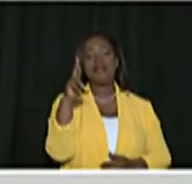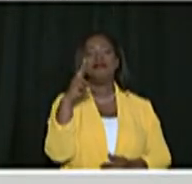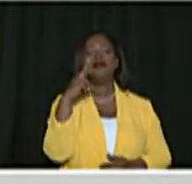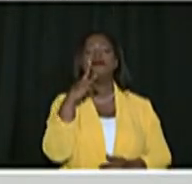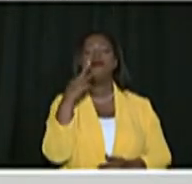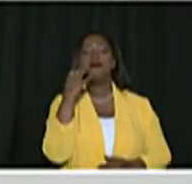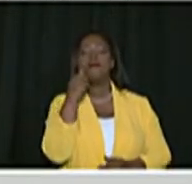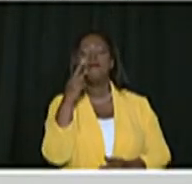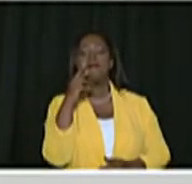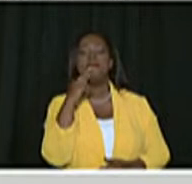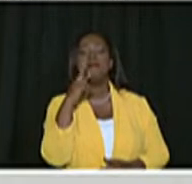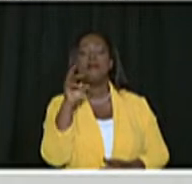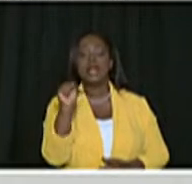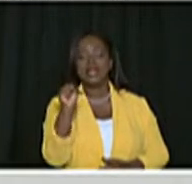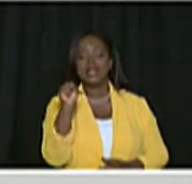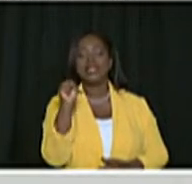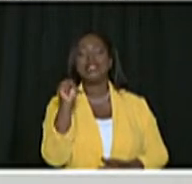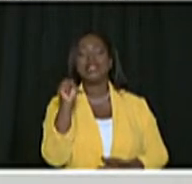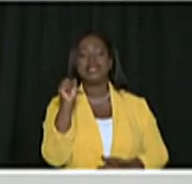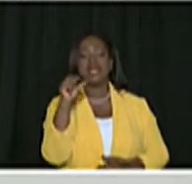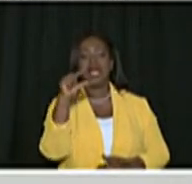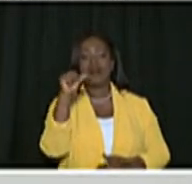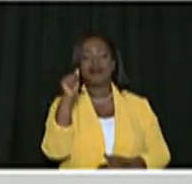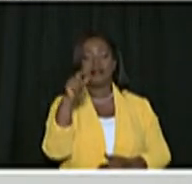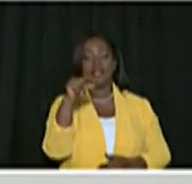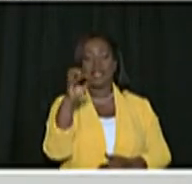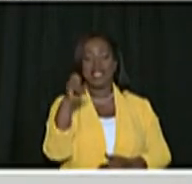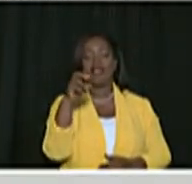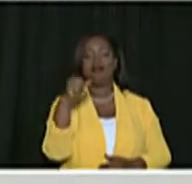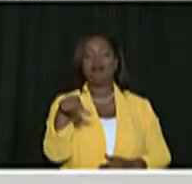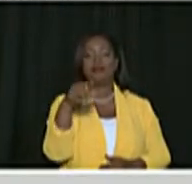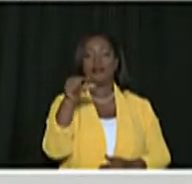than 60 children incarcerated as being